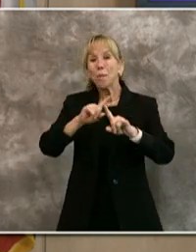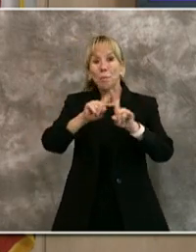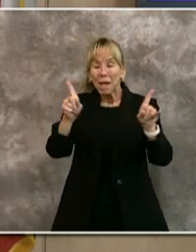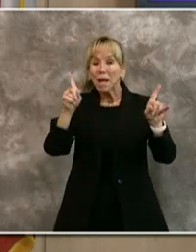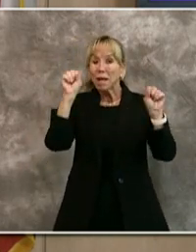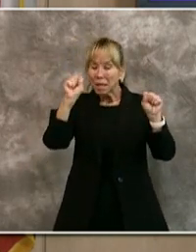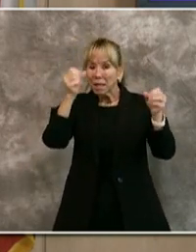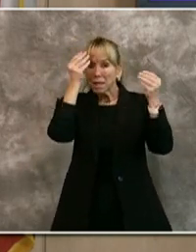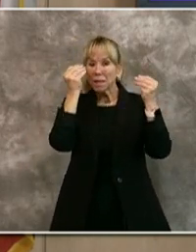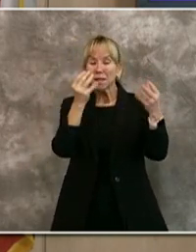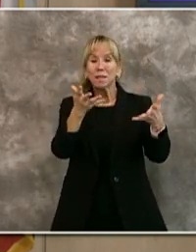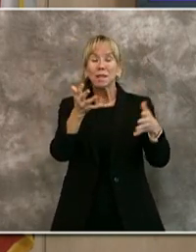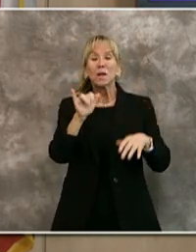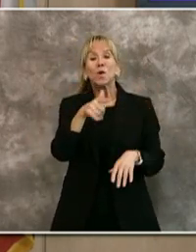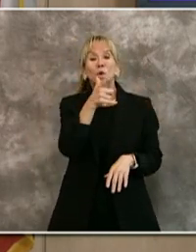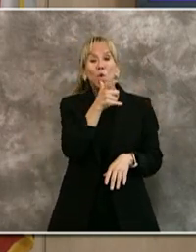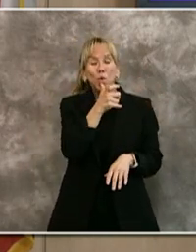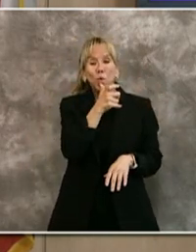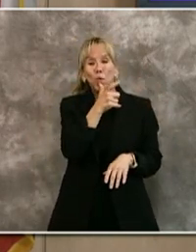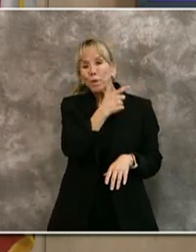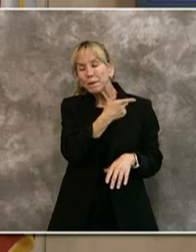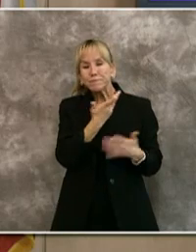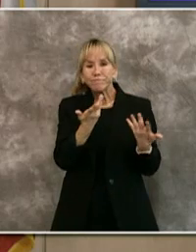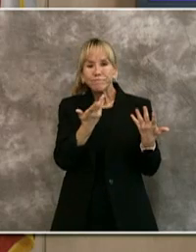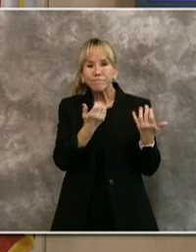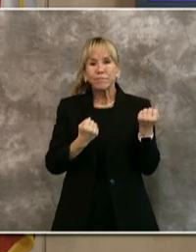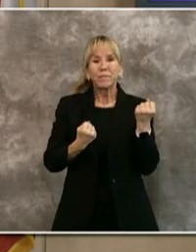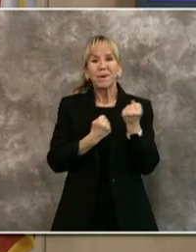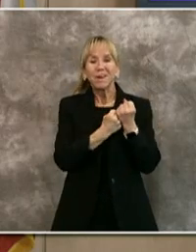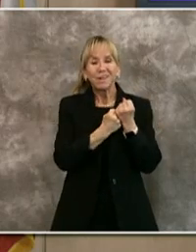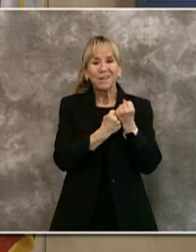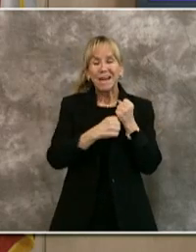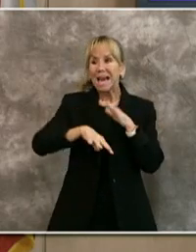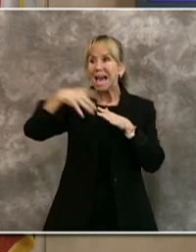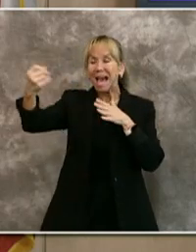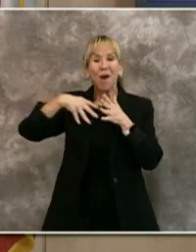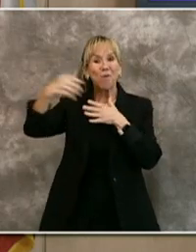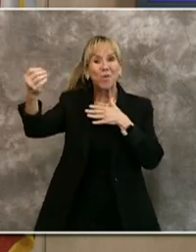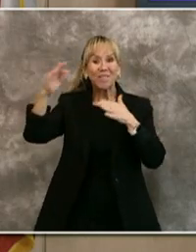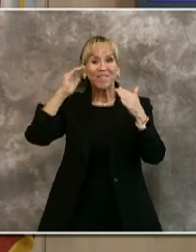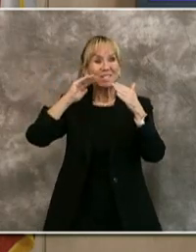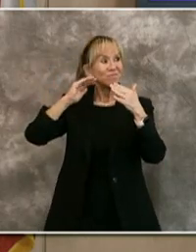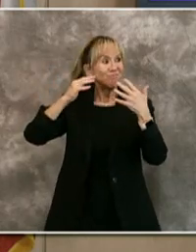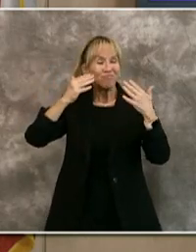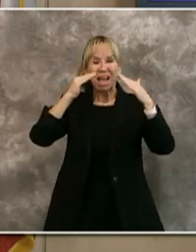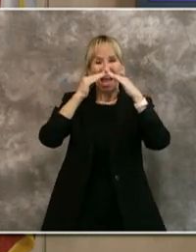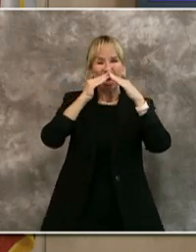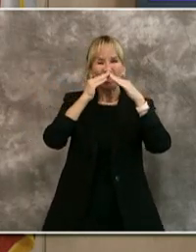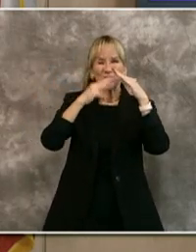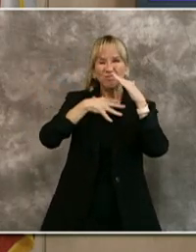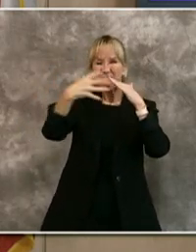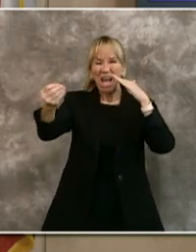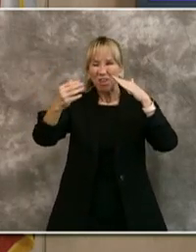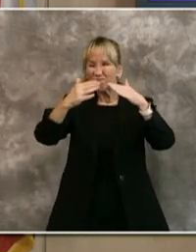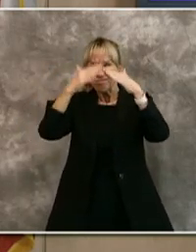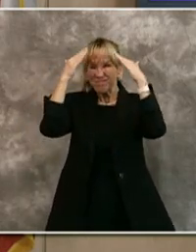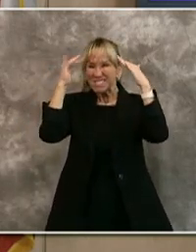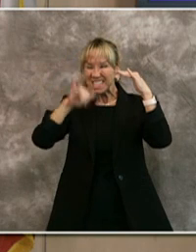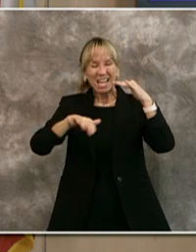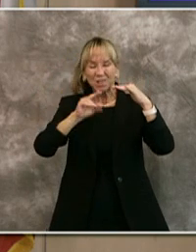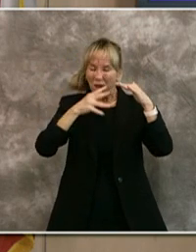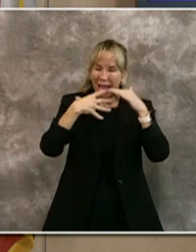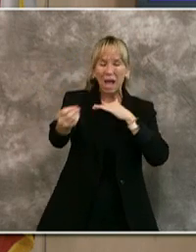of people who endorse a lot of out-of-the-house activity is going up. So what it's doing for us is that